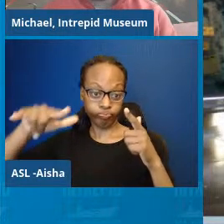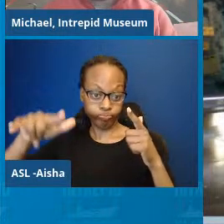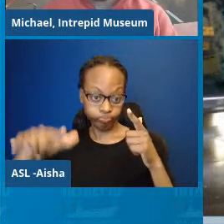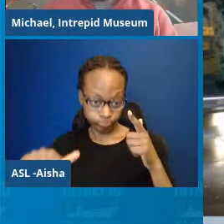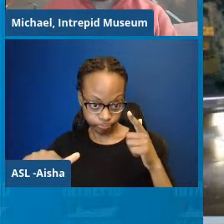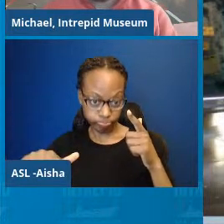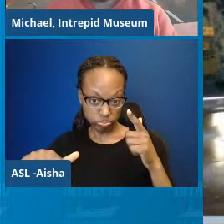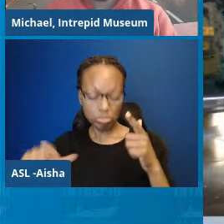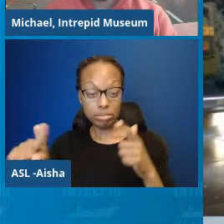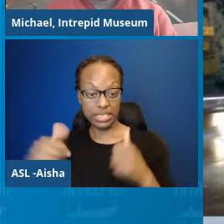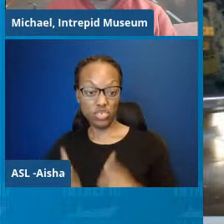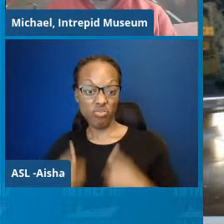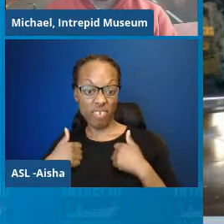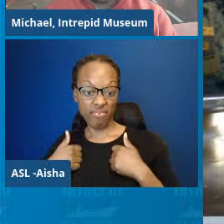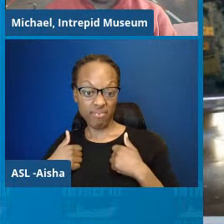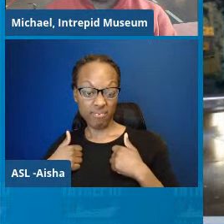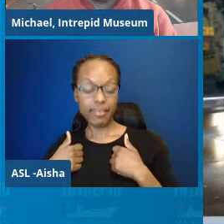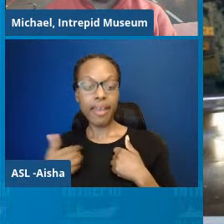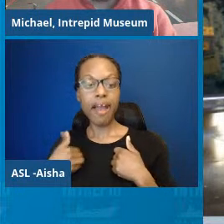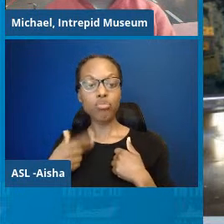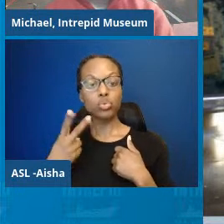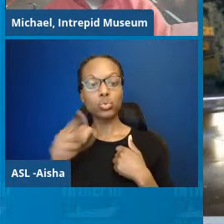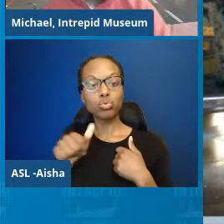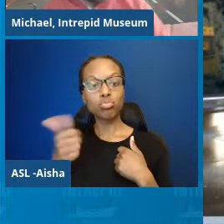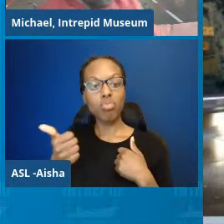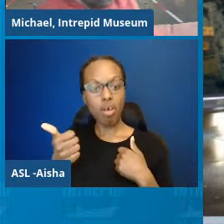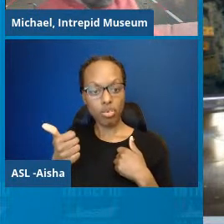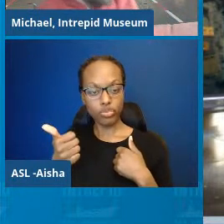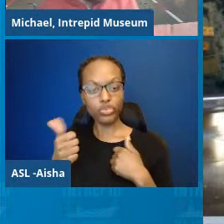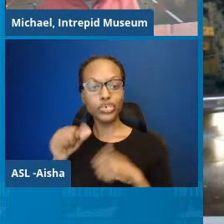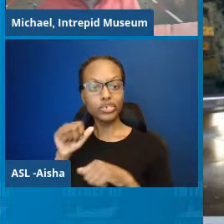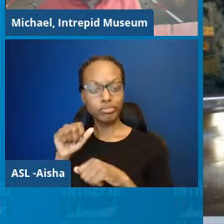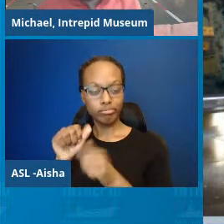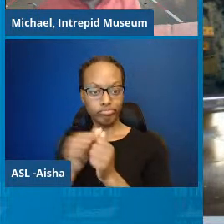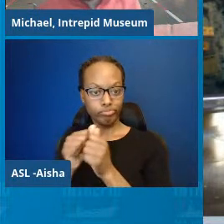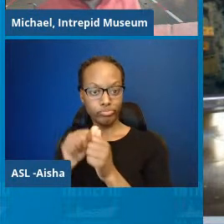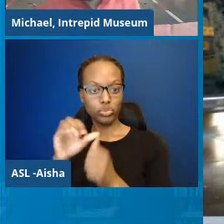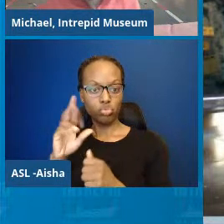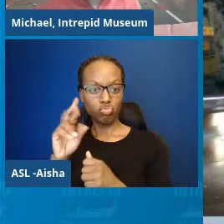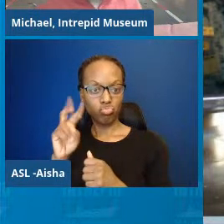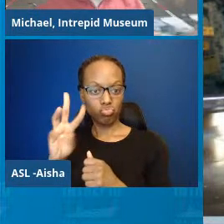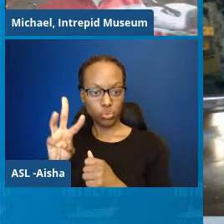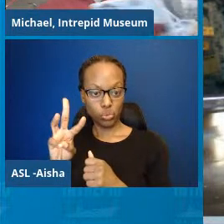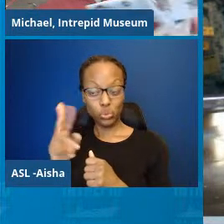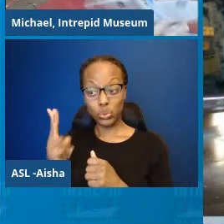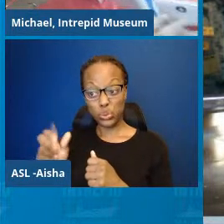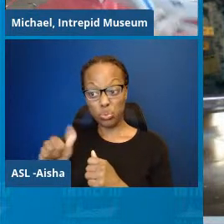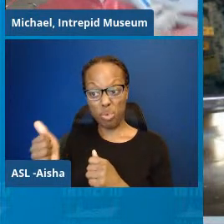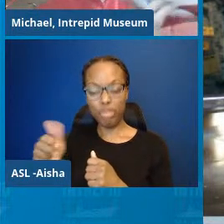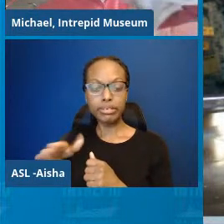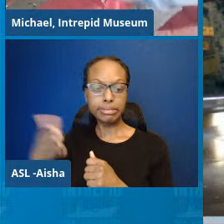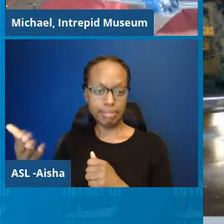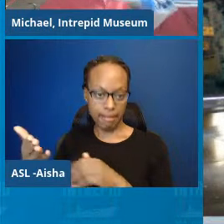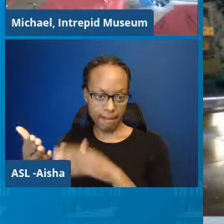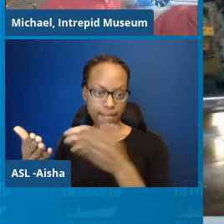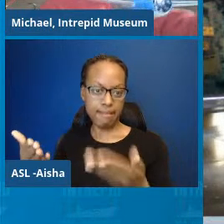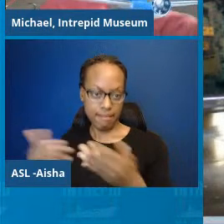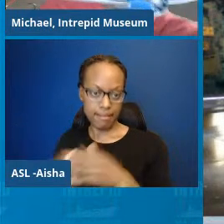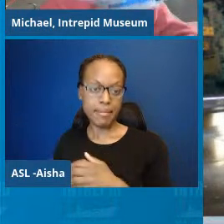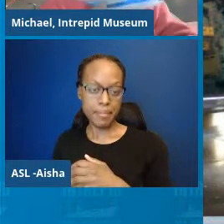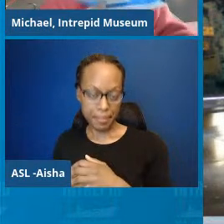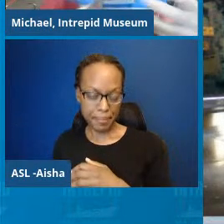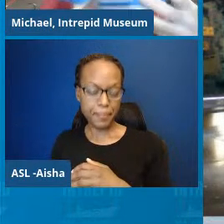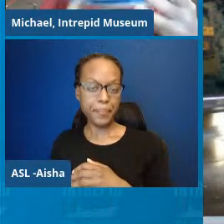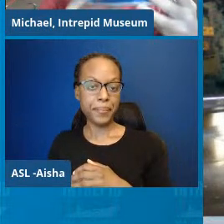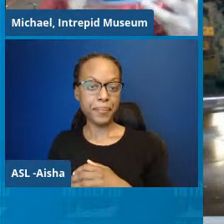his other two crew members did not. Now, thinking about other two crew members, I'm going to bring back the model really